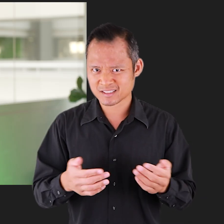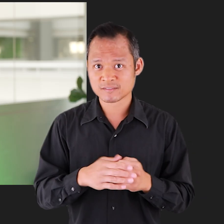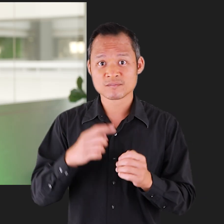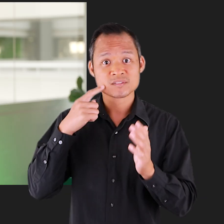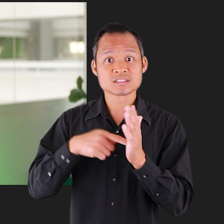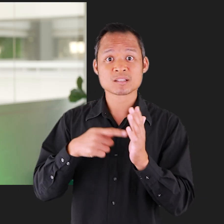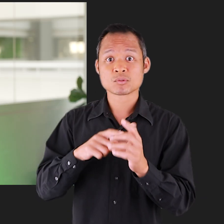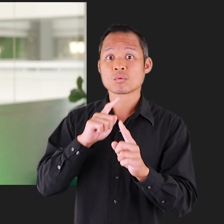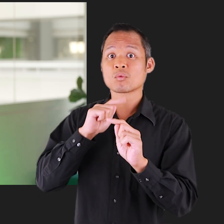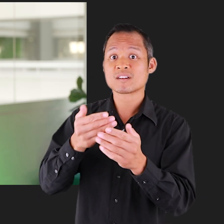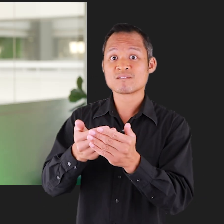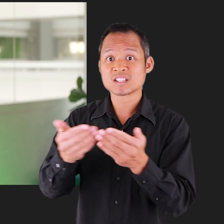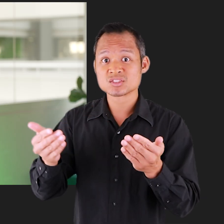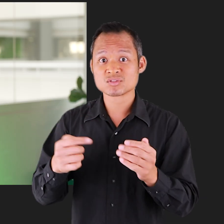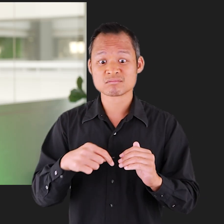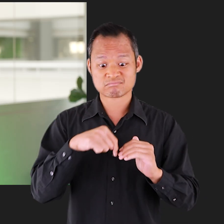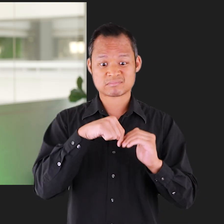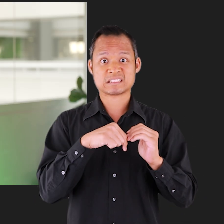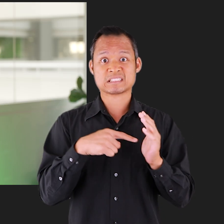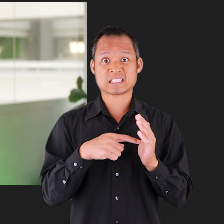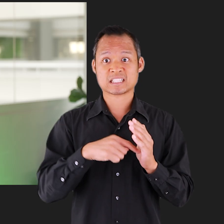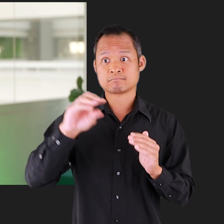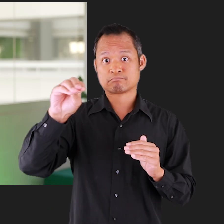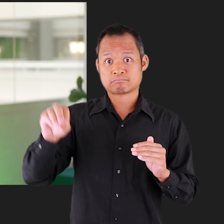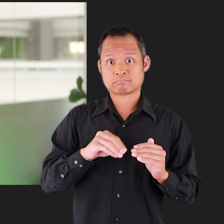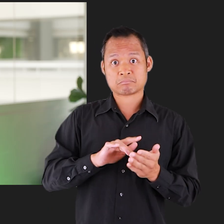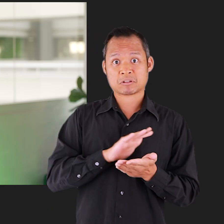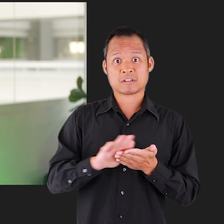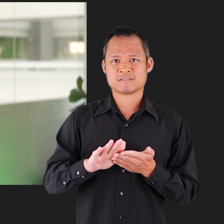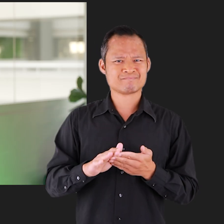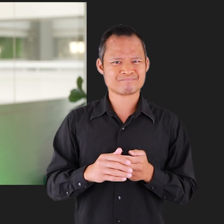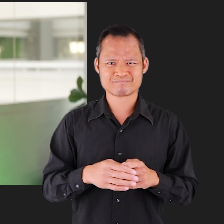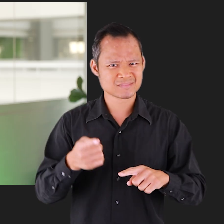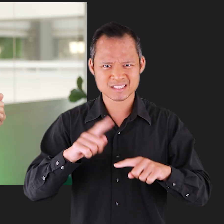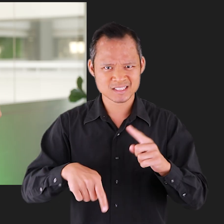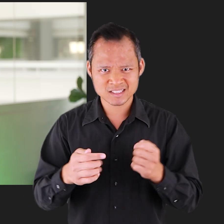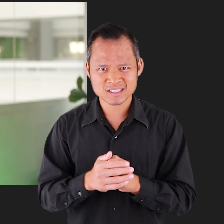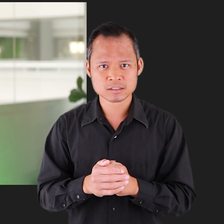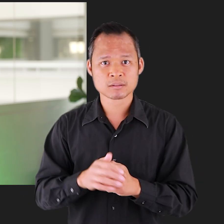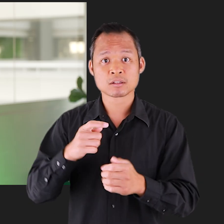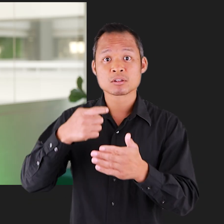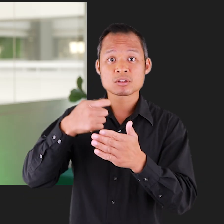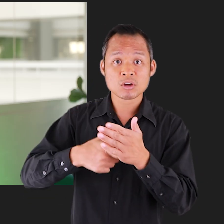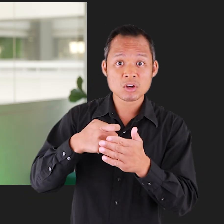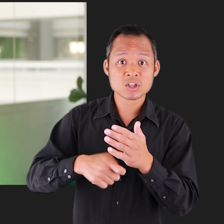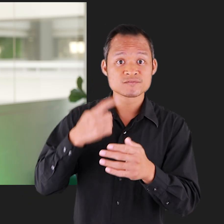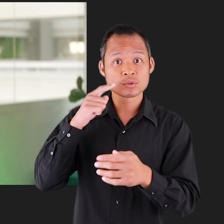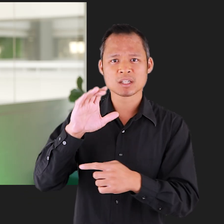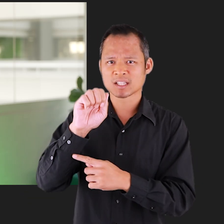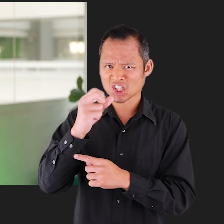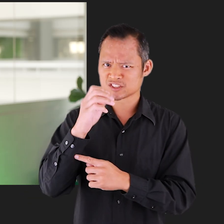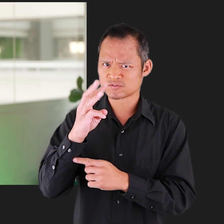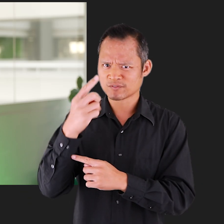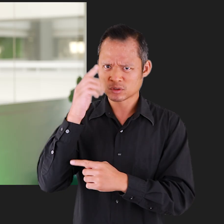have already incurred. For example, if you've already ordered inventory and want the money to pay off that debt. Remember, startup